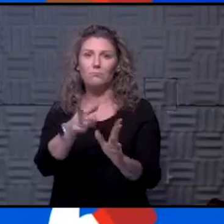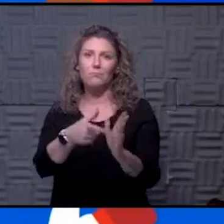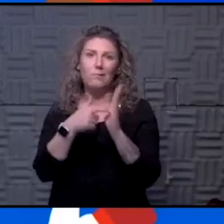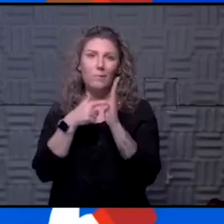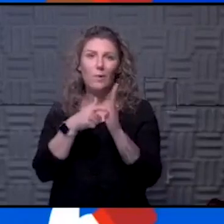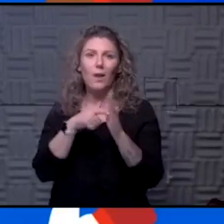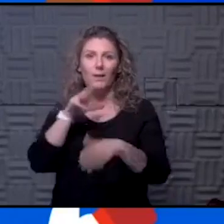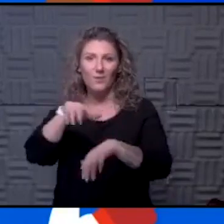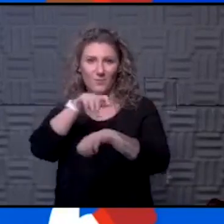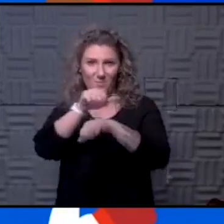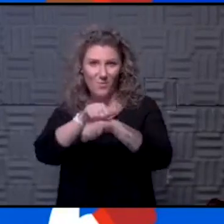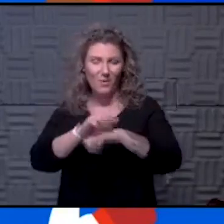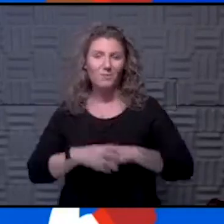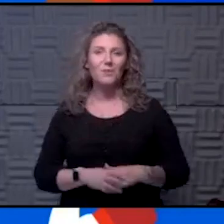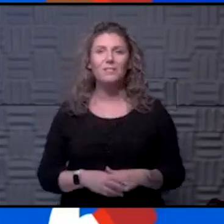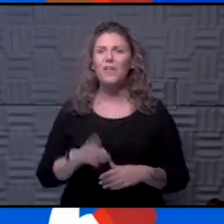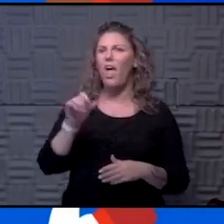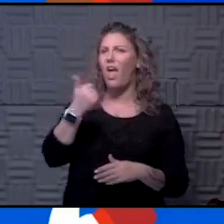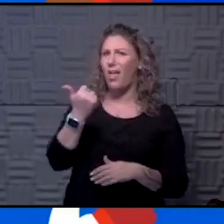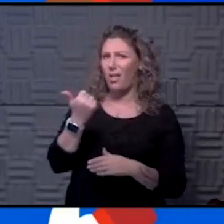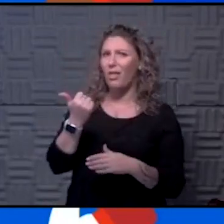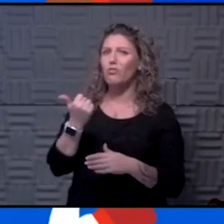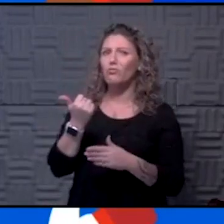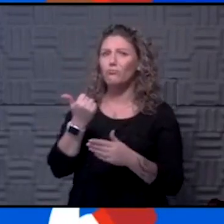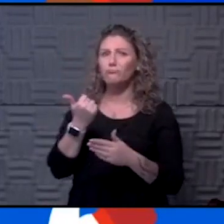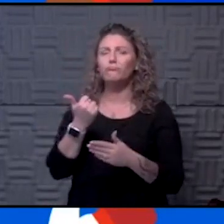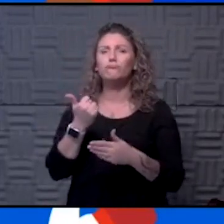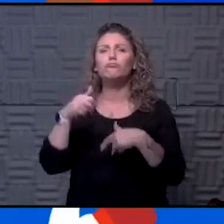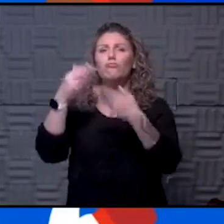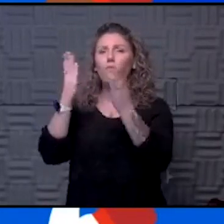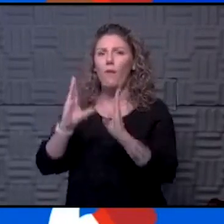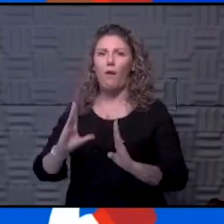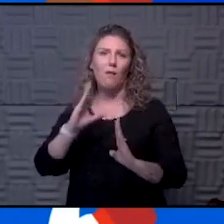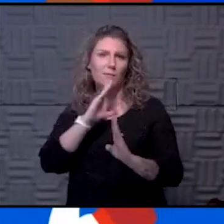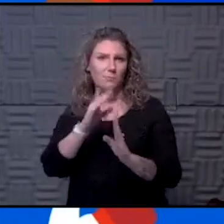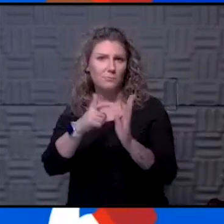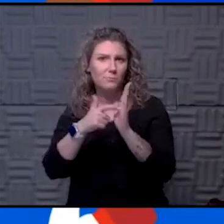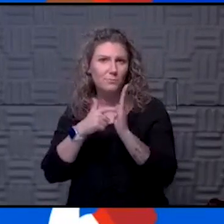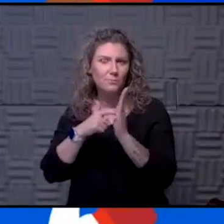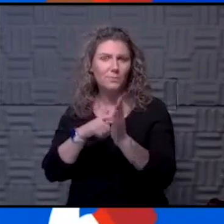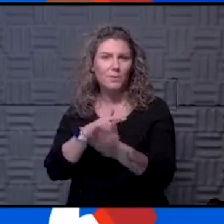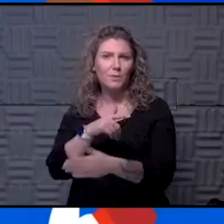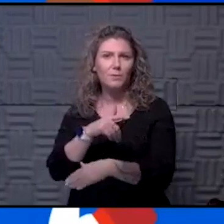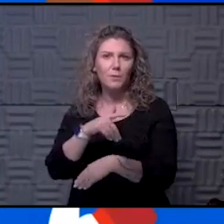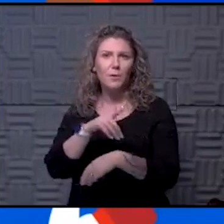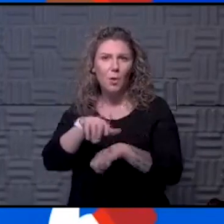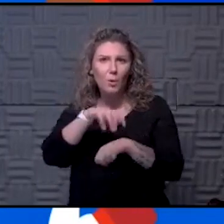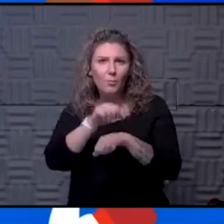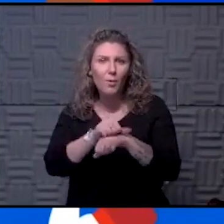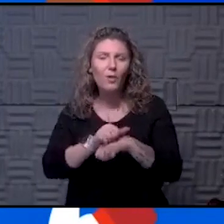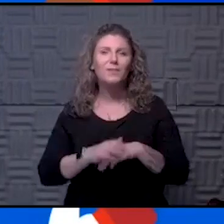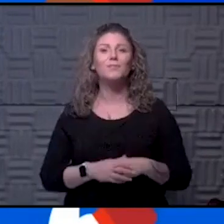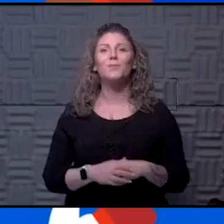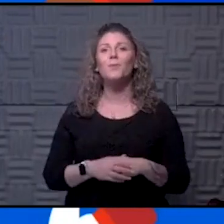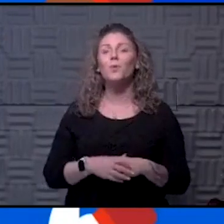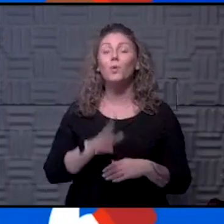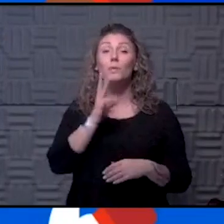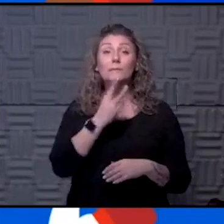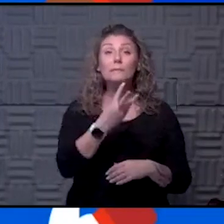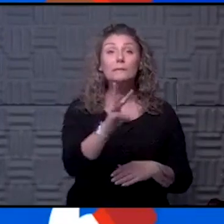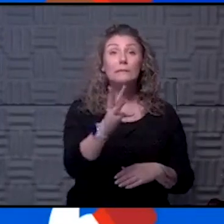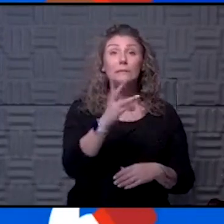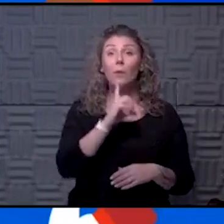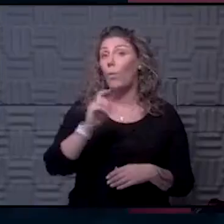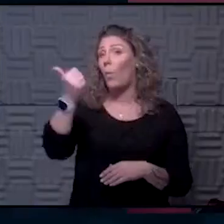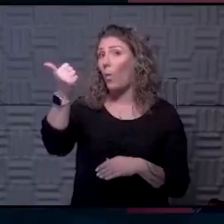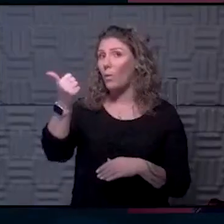that several of our other providers require appointment. But everyone who is 16 plus who live or work in Johnson County is eligible to get